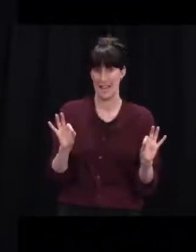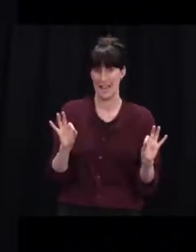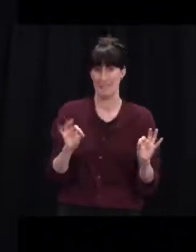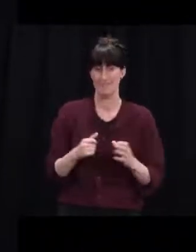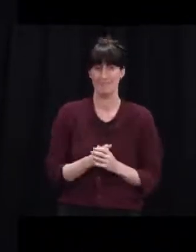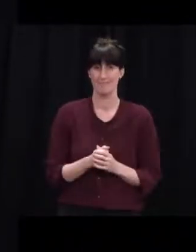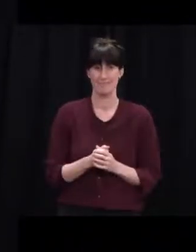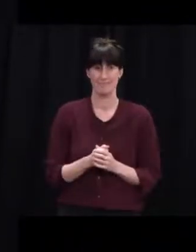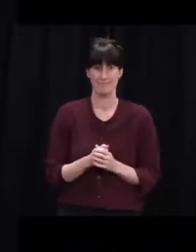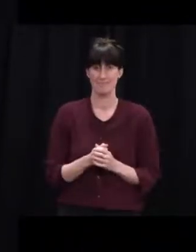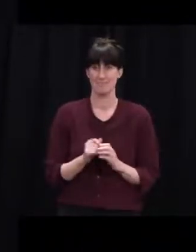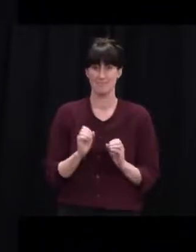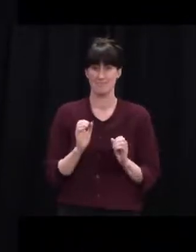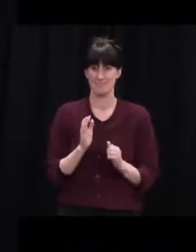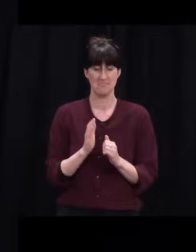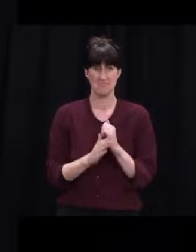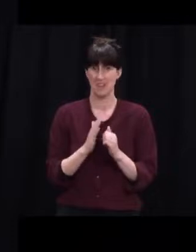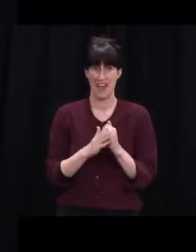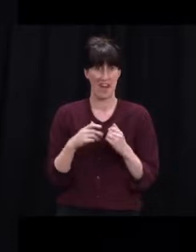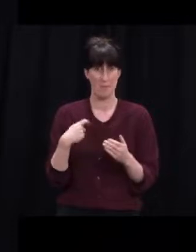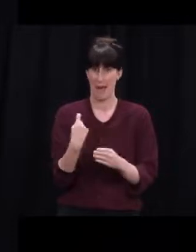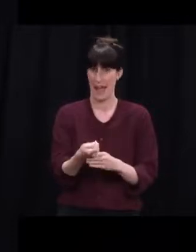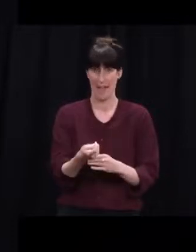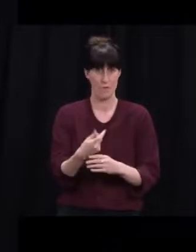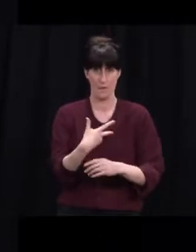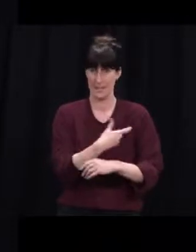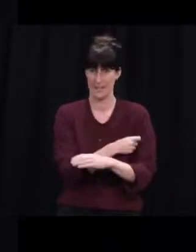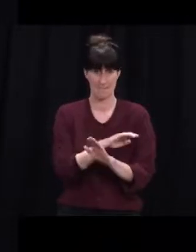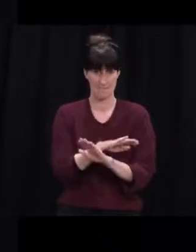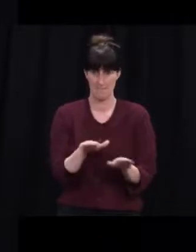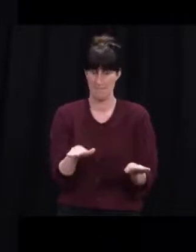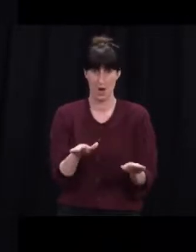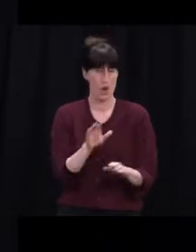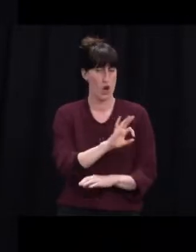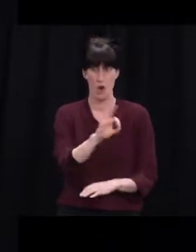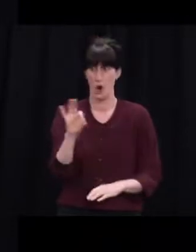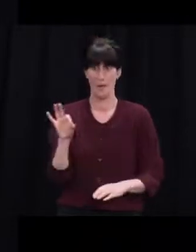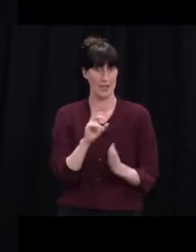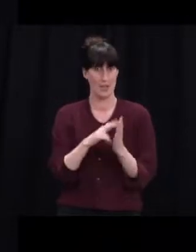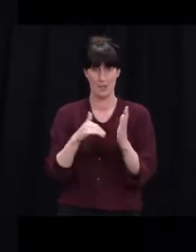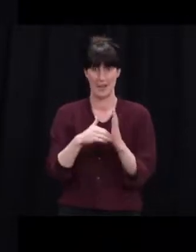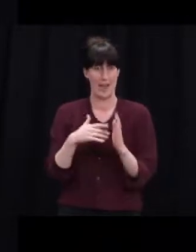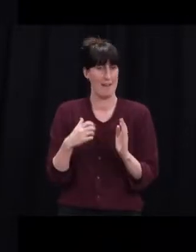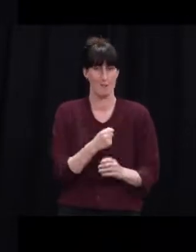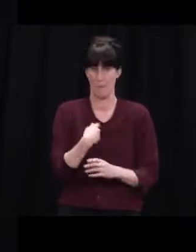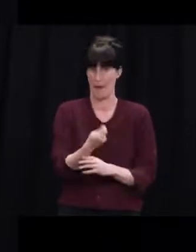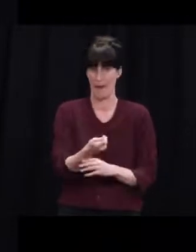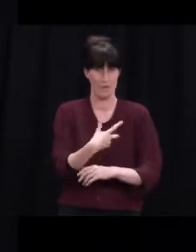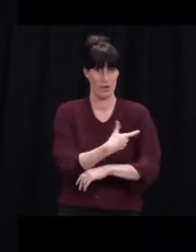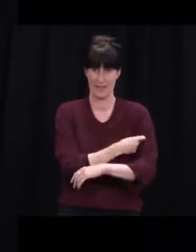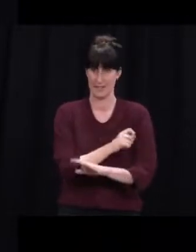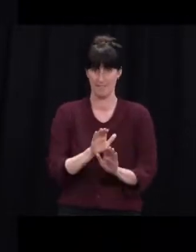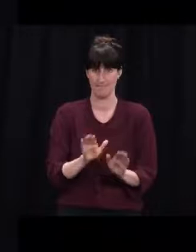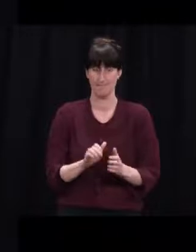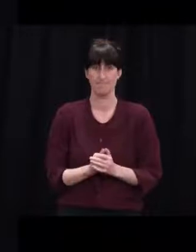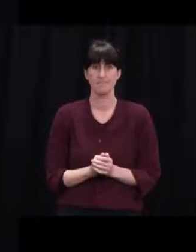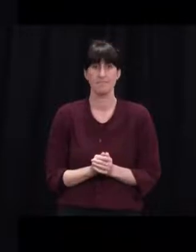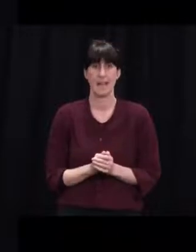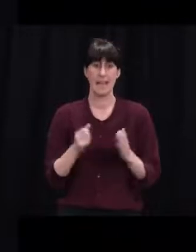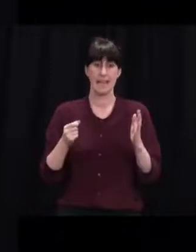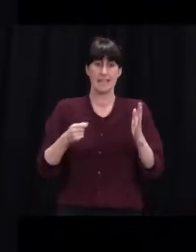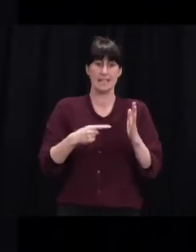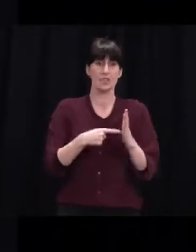grow. It is free for everybody to get a vaccine, and there will be no charges for the vaccine